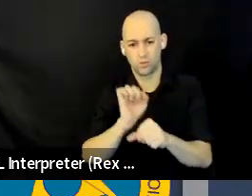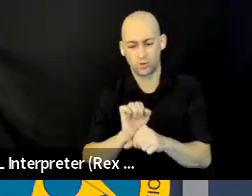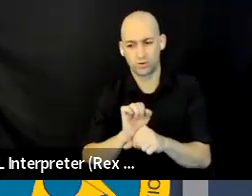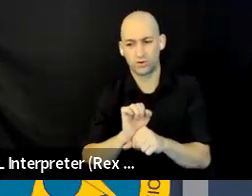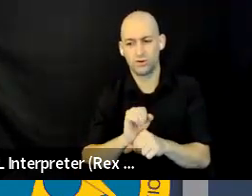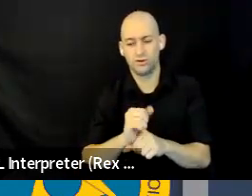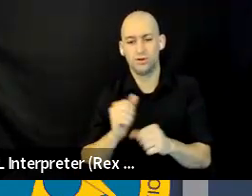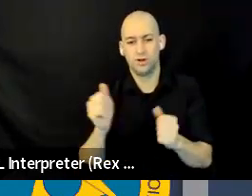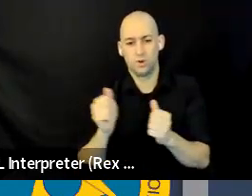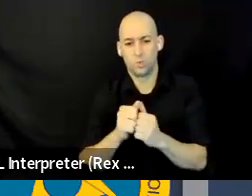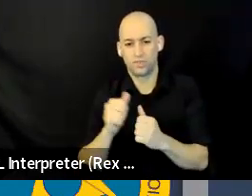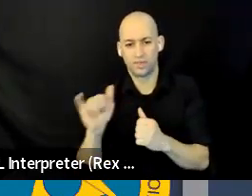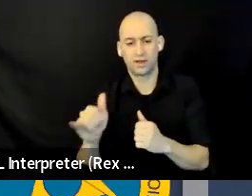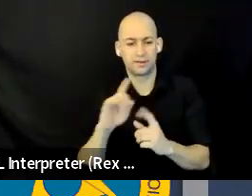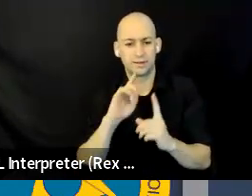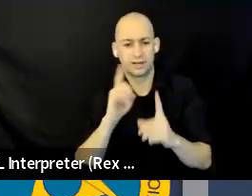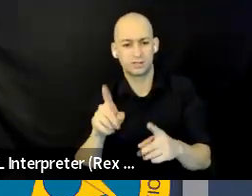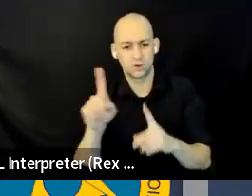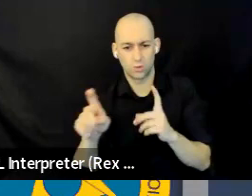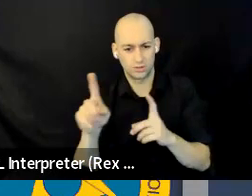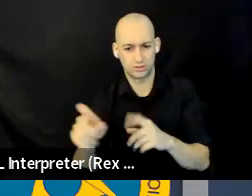answer any questions. Thank you. Thank you.